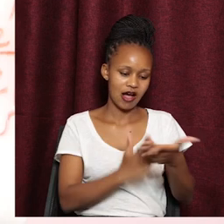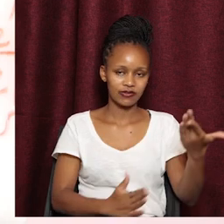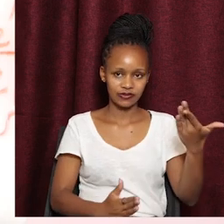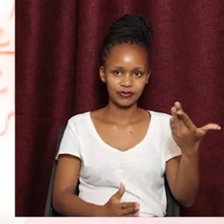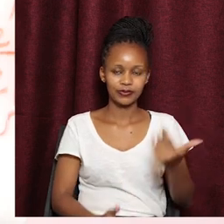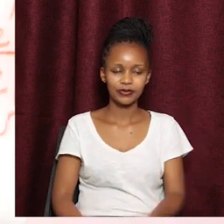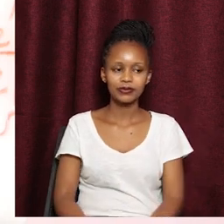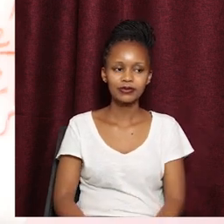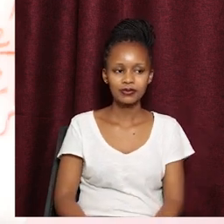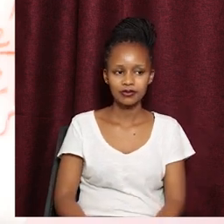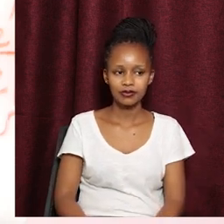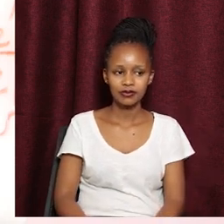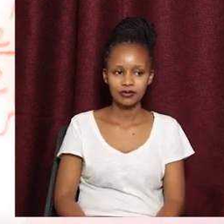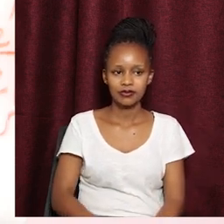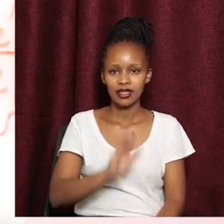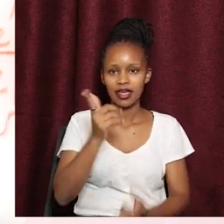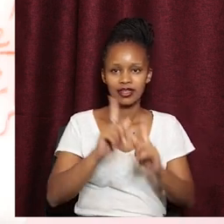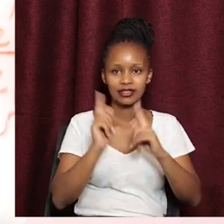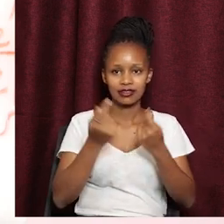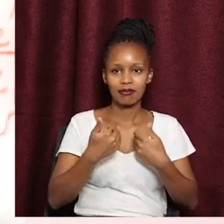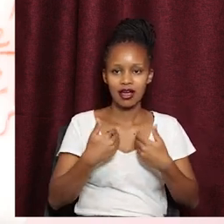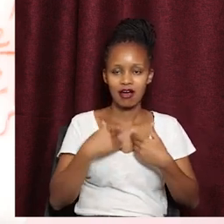the other team had scored one.